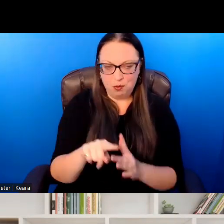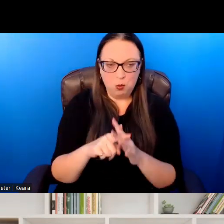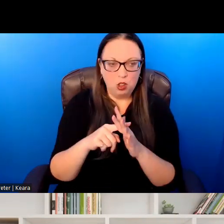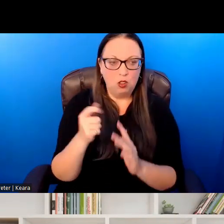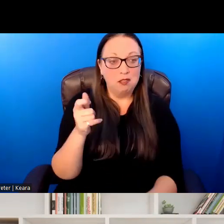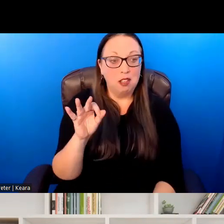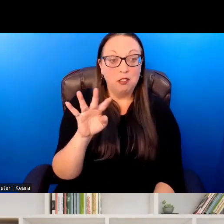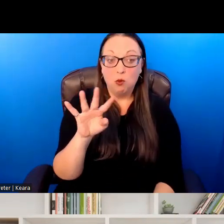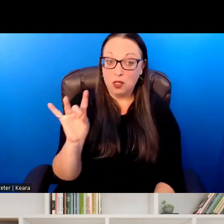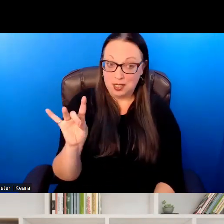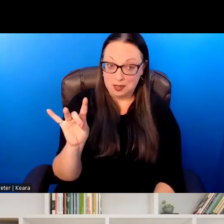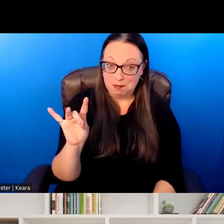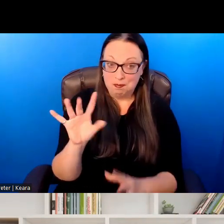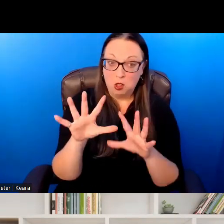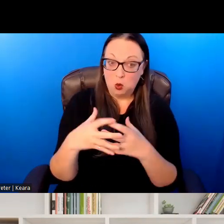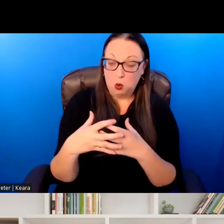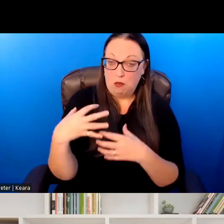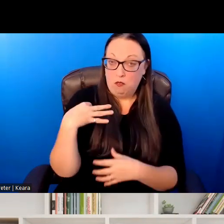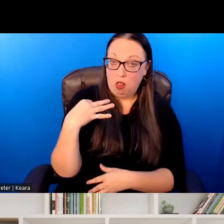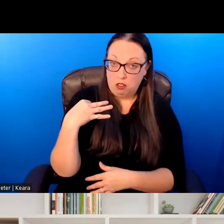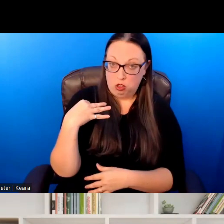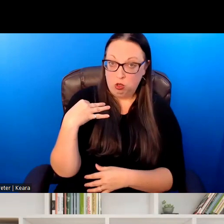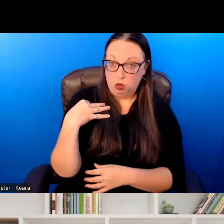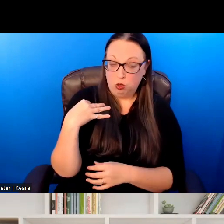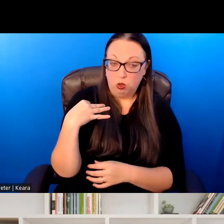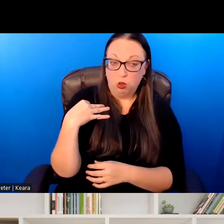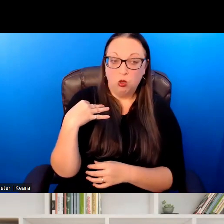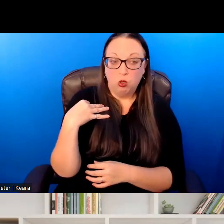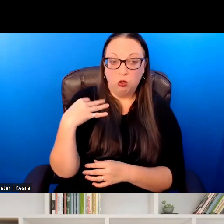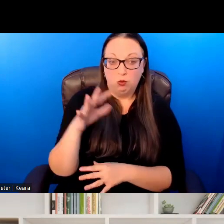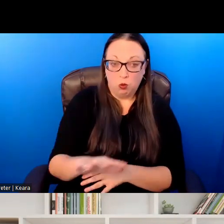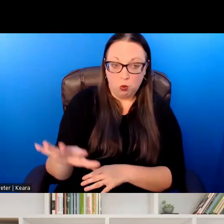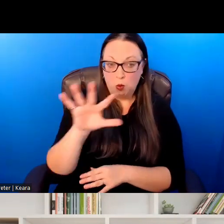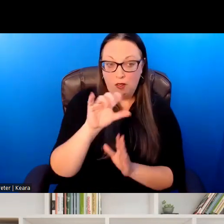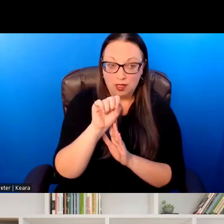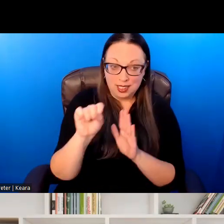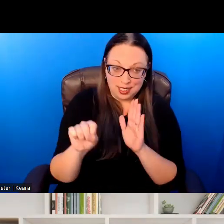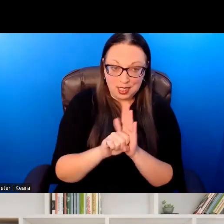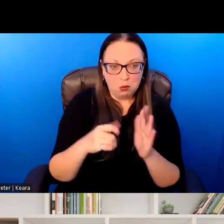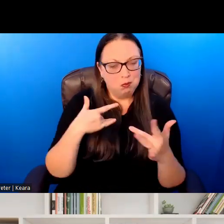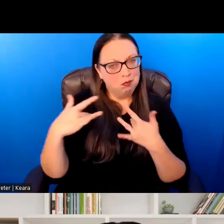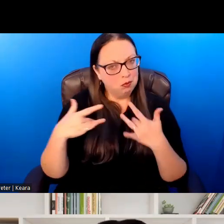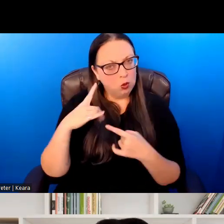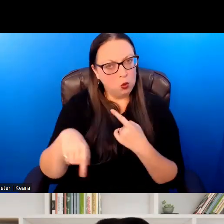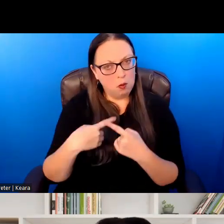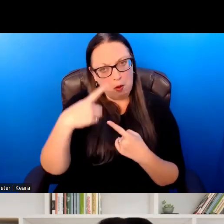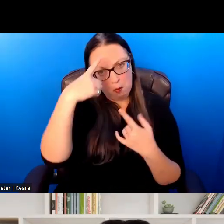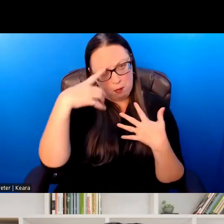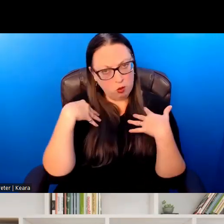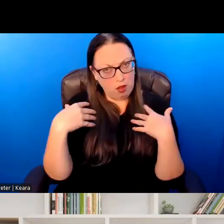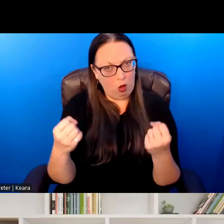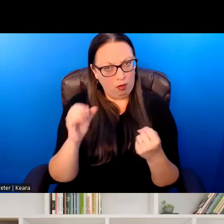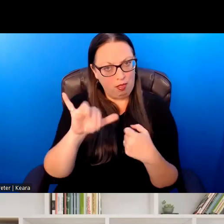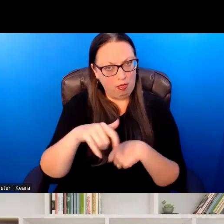1948. Group of volunteers around Montana were pretty concerned with mental health at that